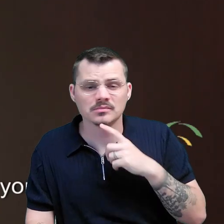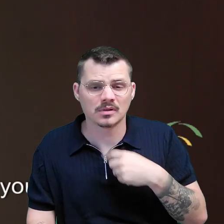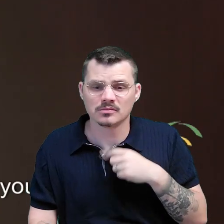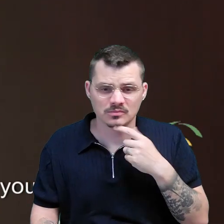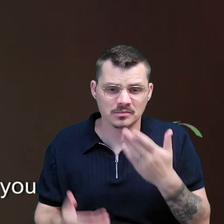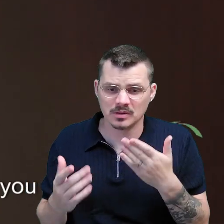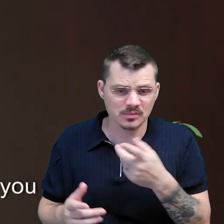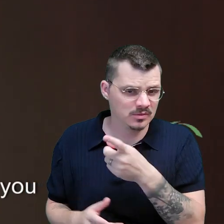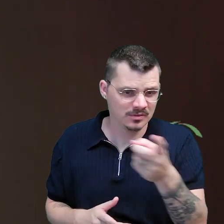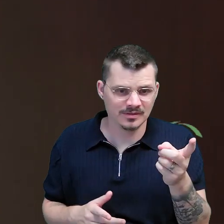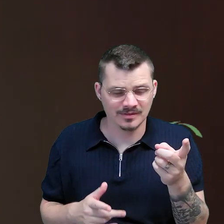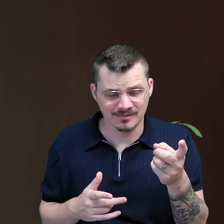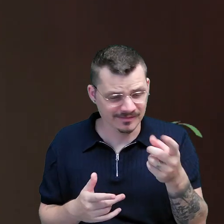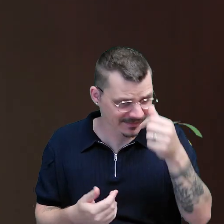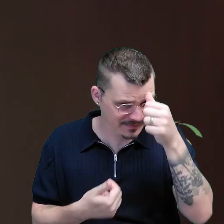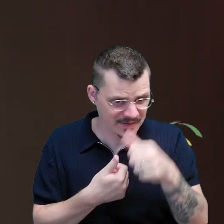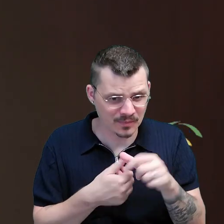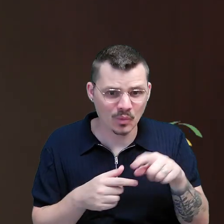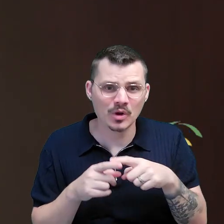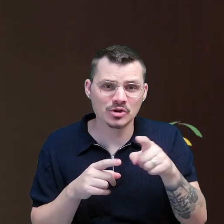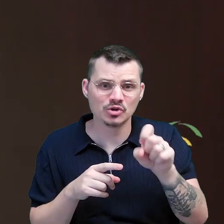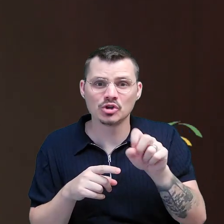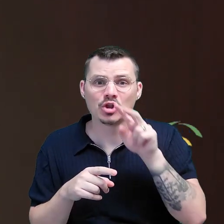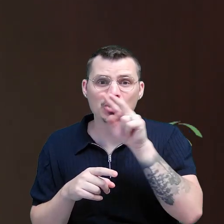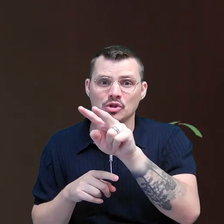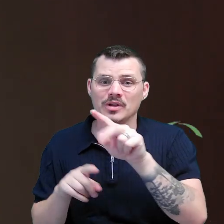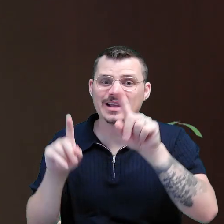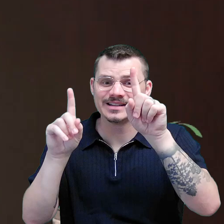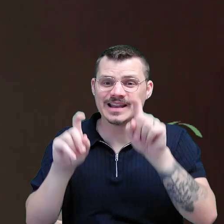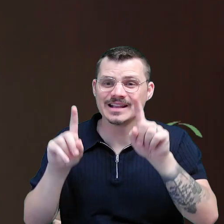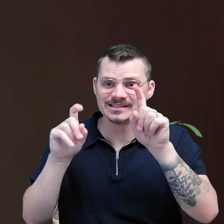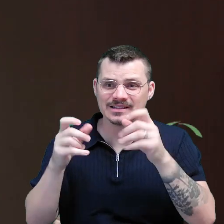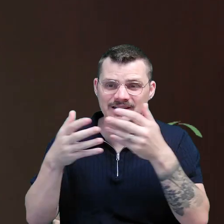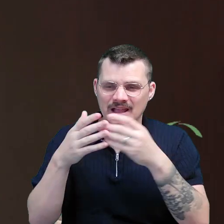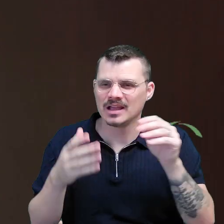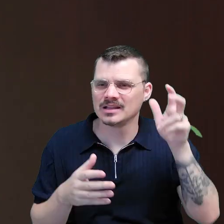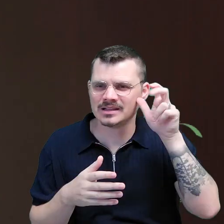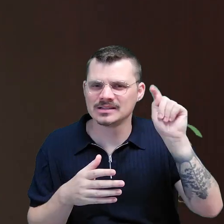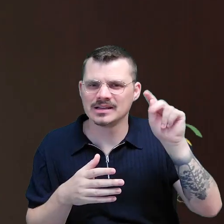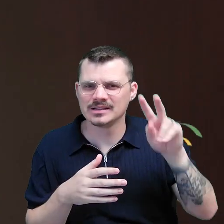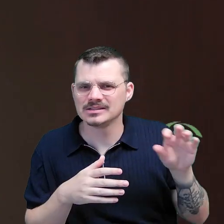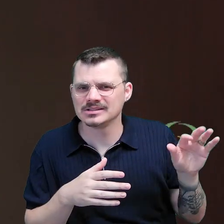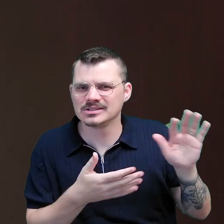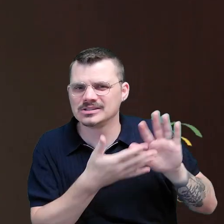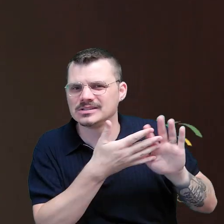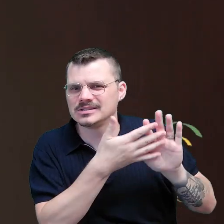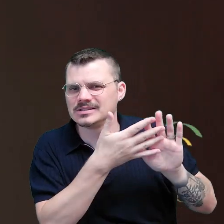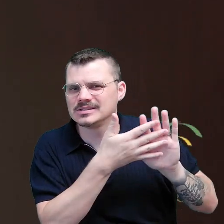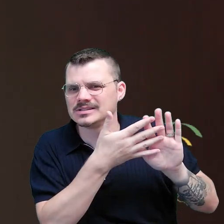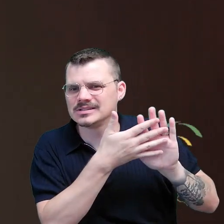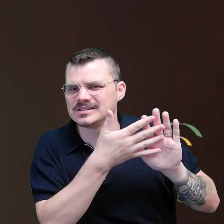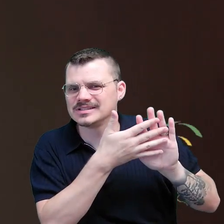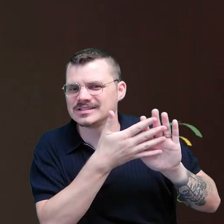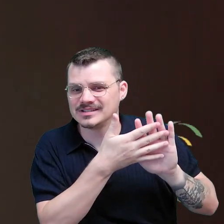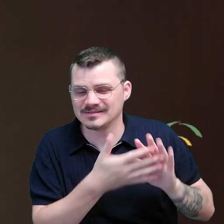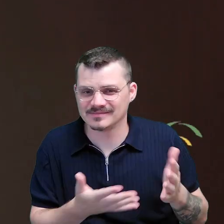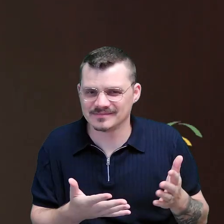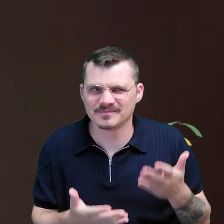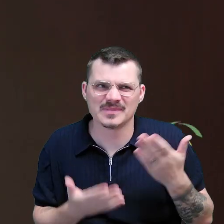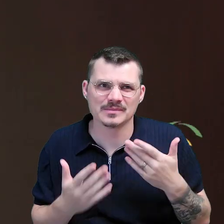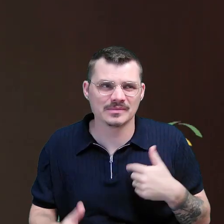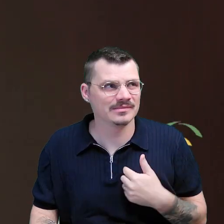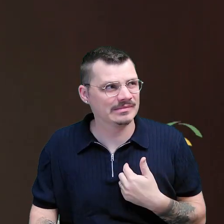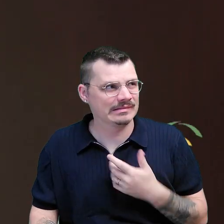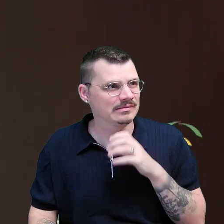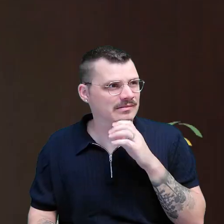room remembers when you could look at test patterns and listen to static on a TV, right? Did I just